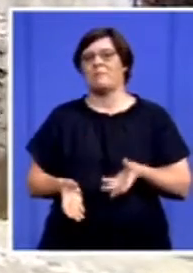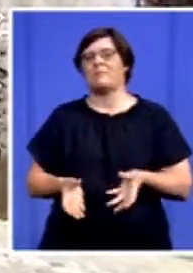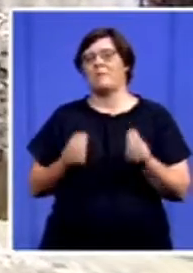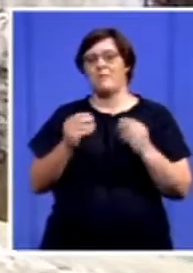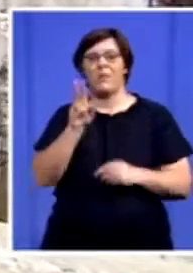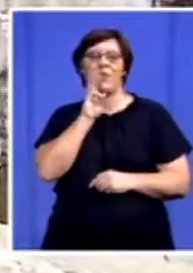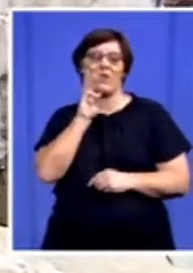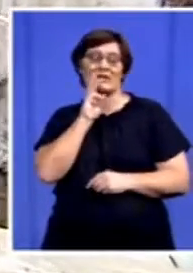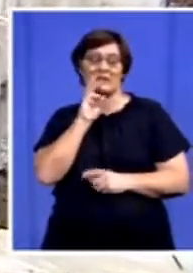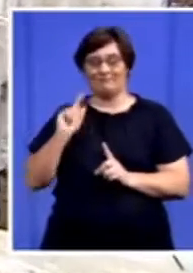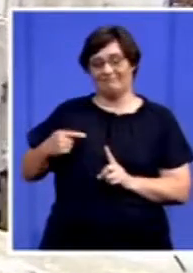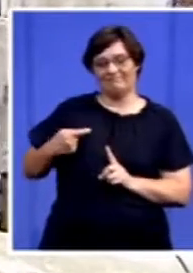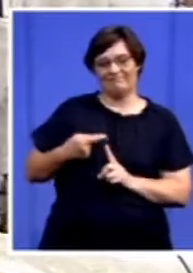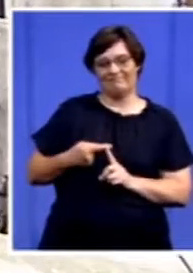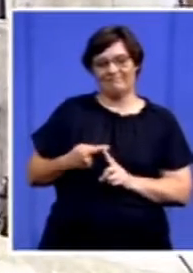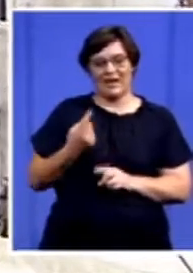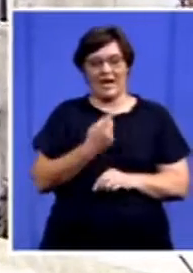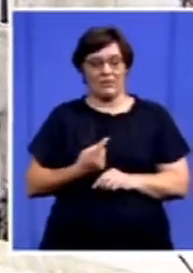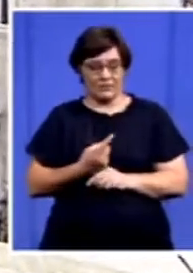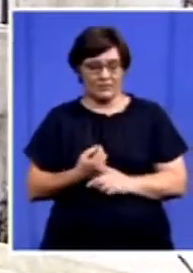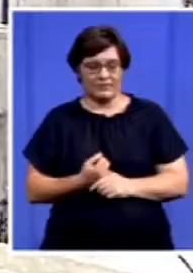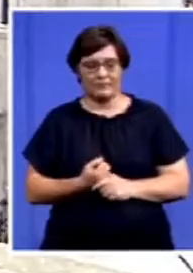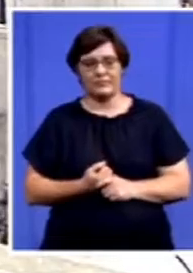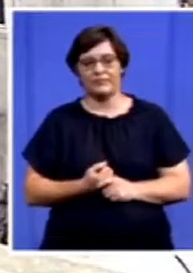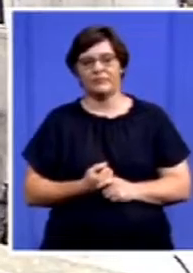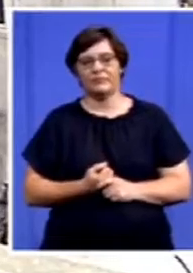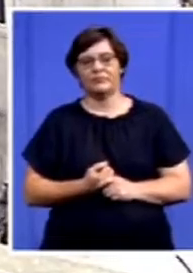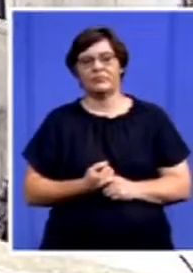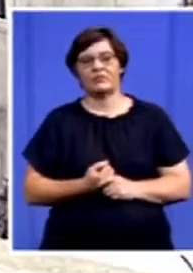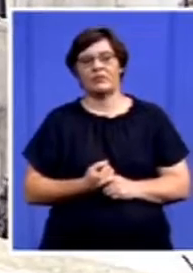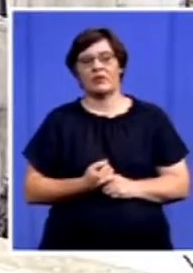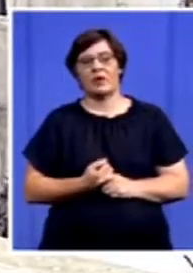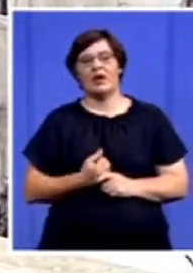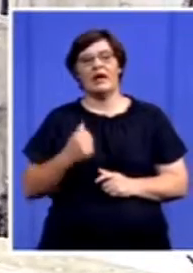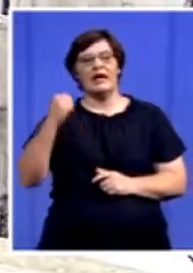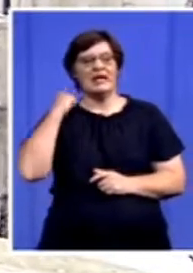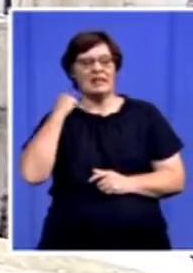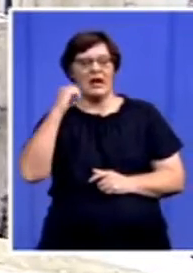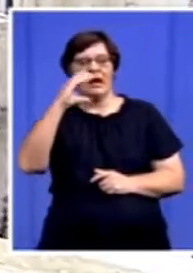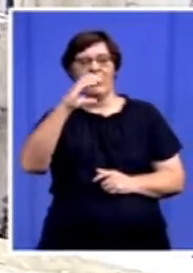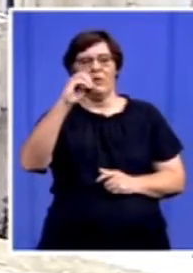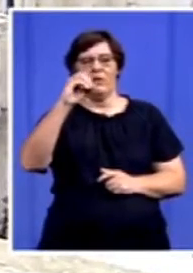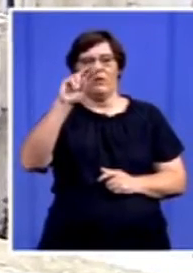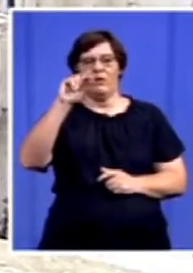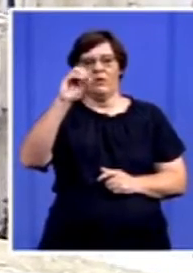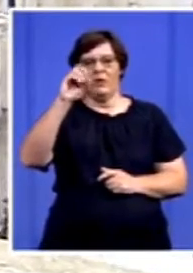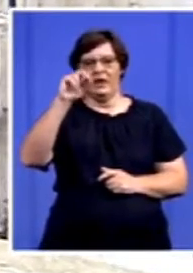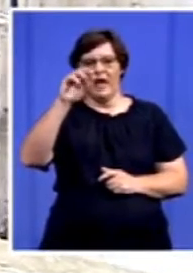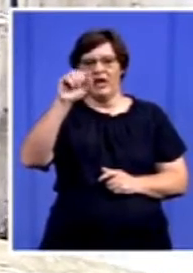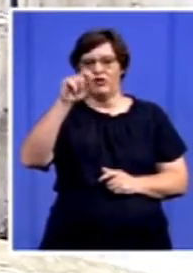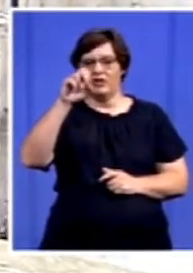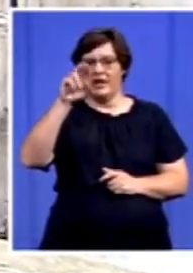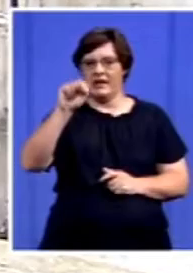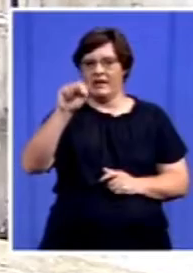of hours. You'd recall that yesterday I was in Coronationville, which is not too far from the SABC, where taps had already run